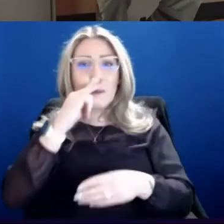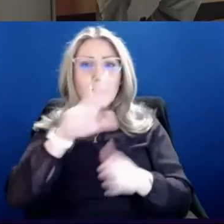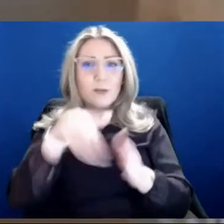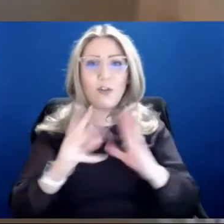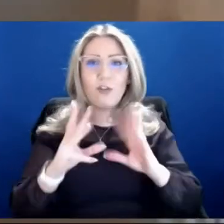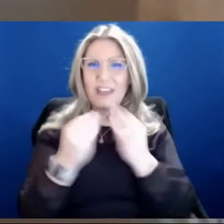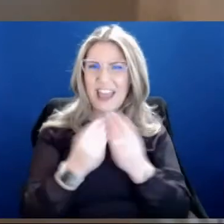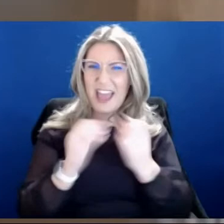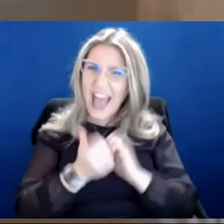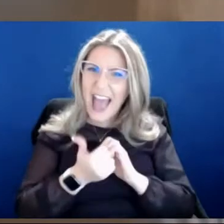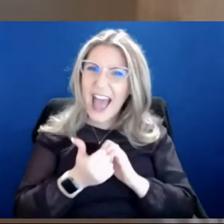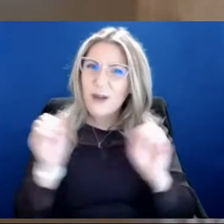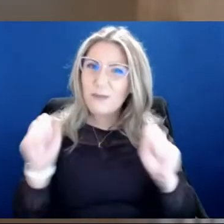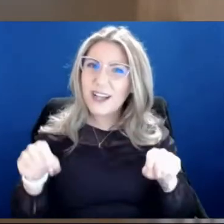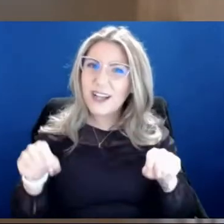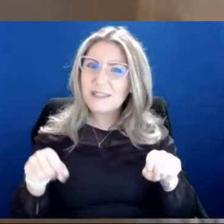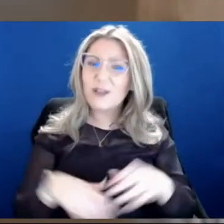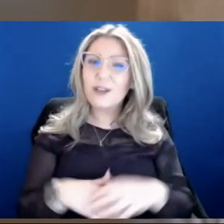possible?